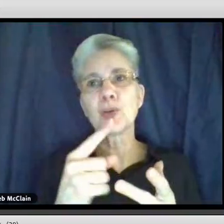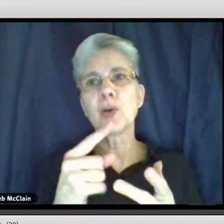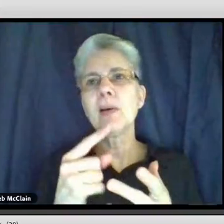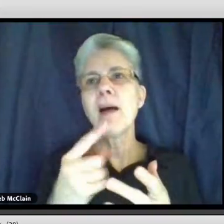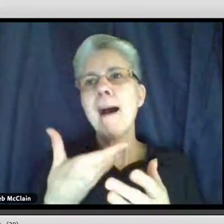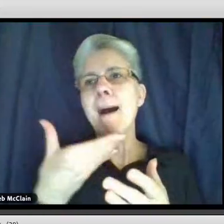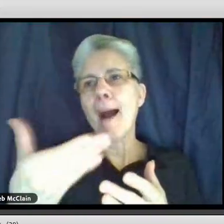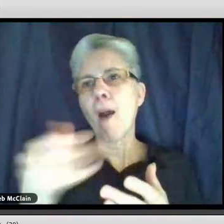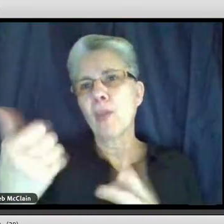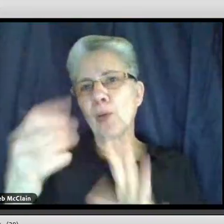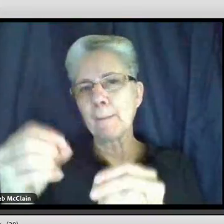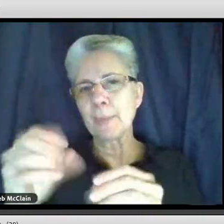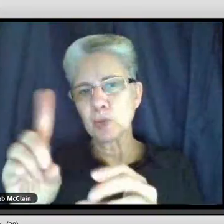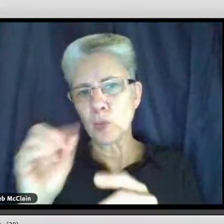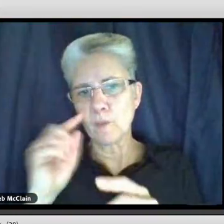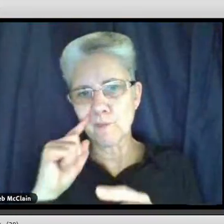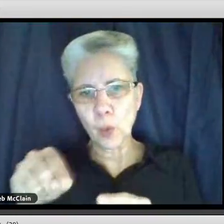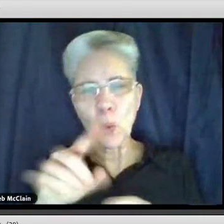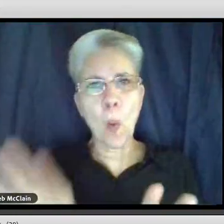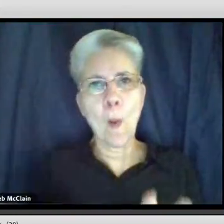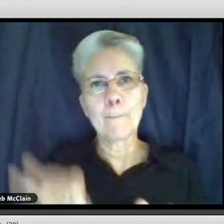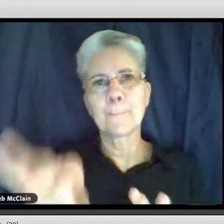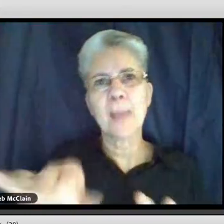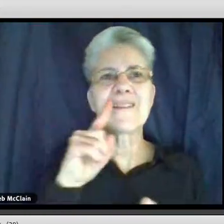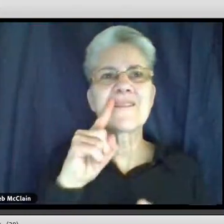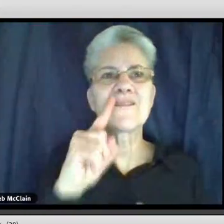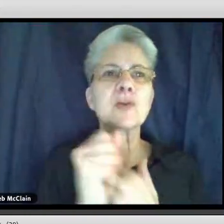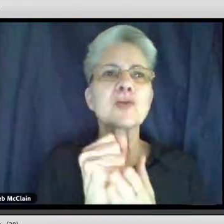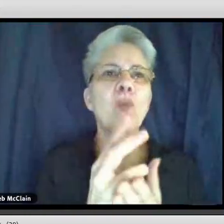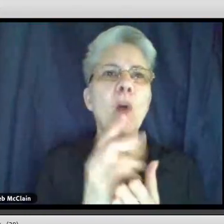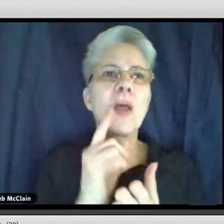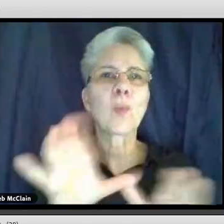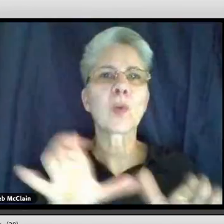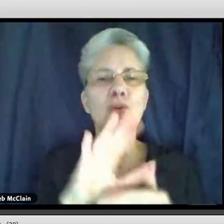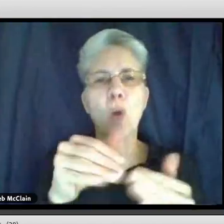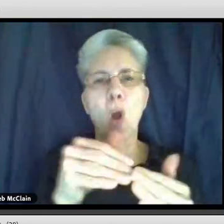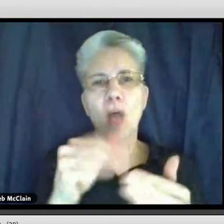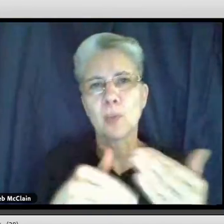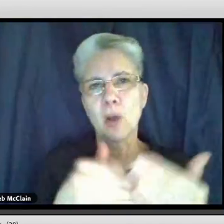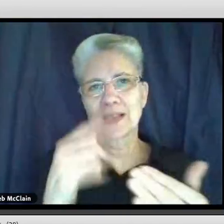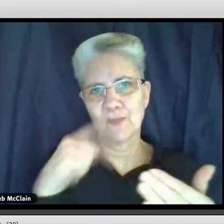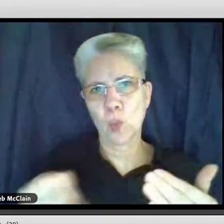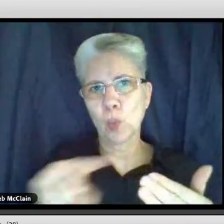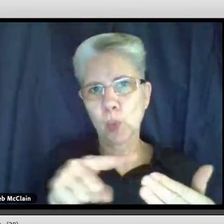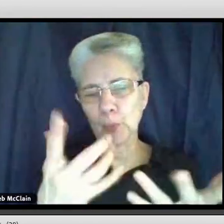whole process or pay for a piece of software that's going to do the whole process for you.